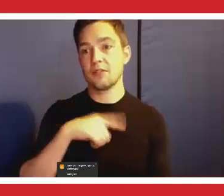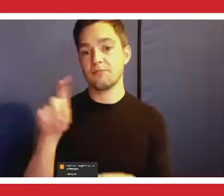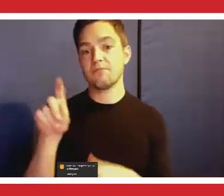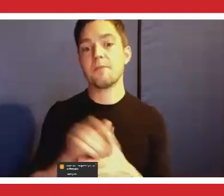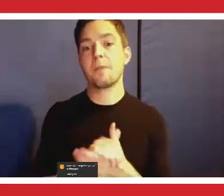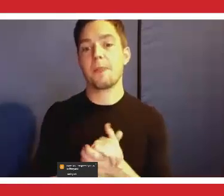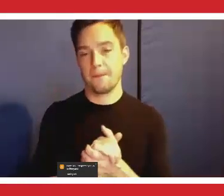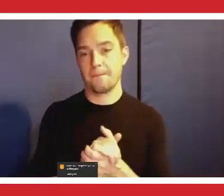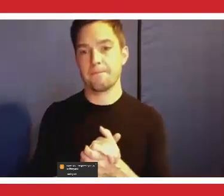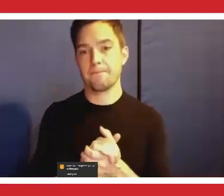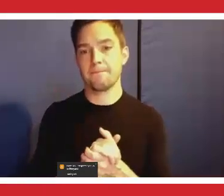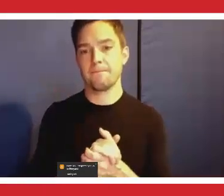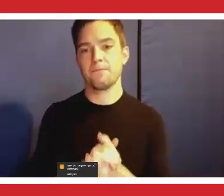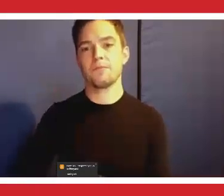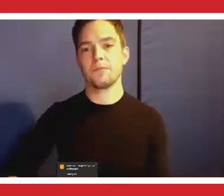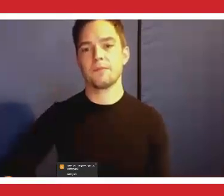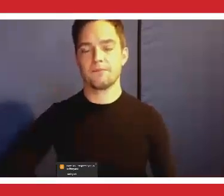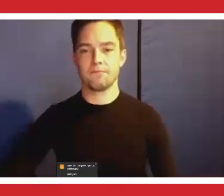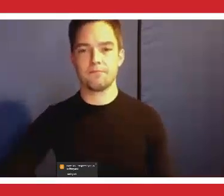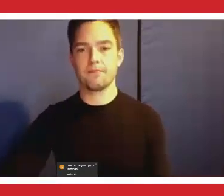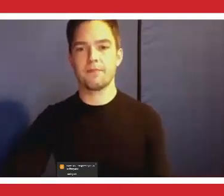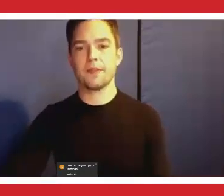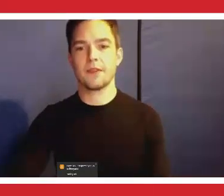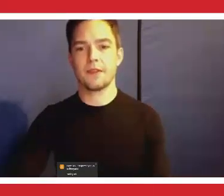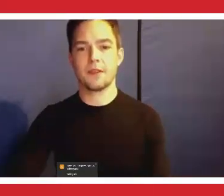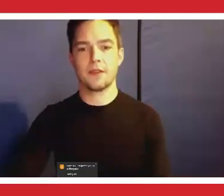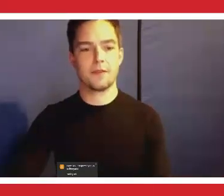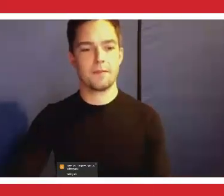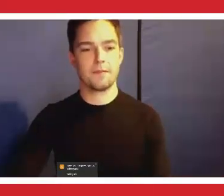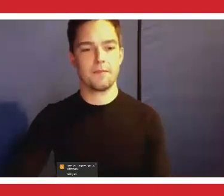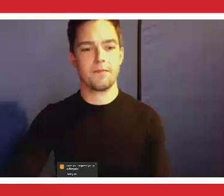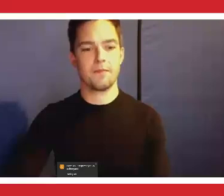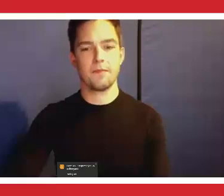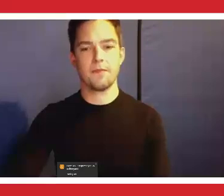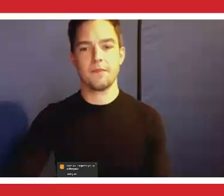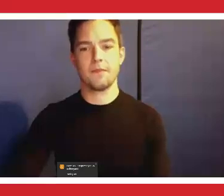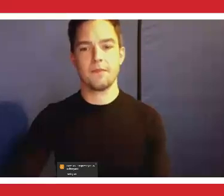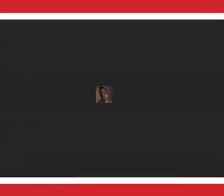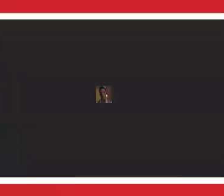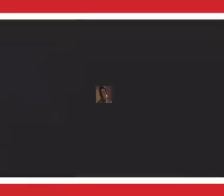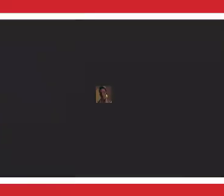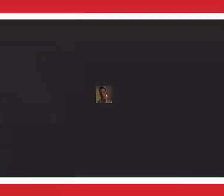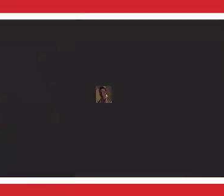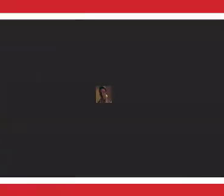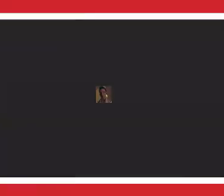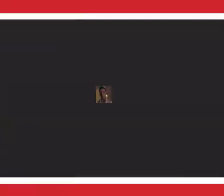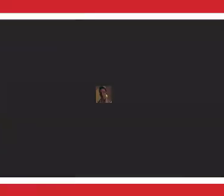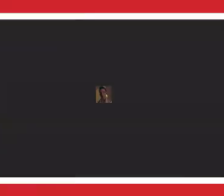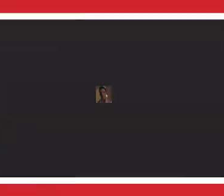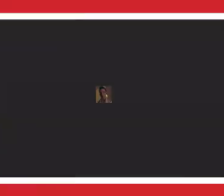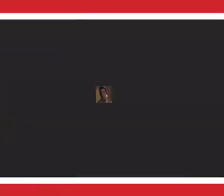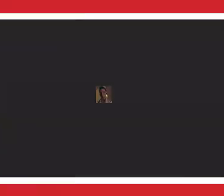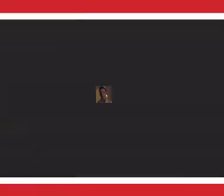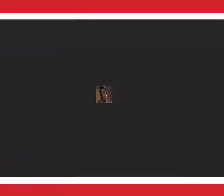Surely. Firstly, thank you, Vincenzo, and your team for a really interesting report, which I spent time reading yesterday when I should have